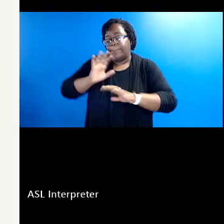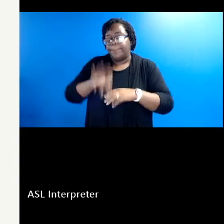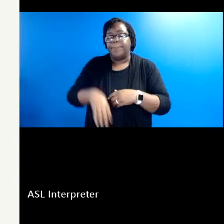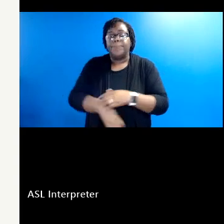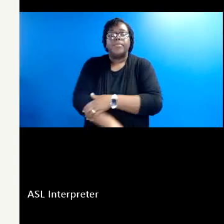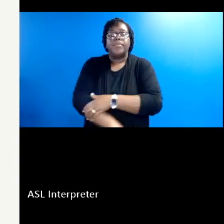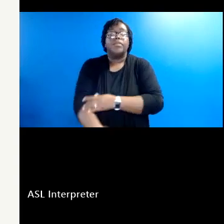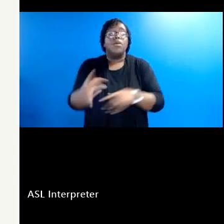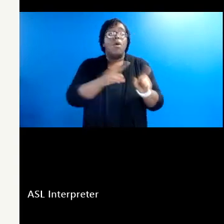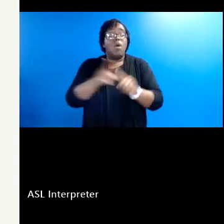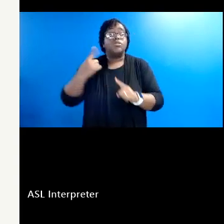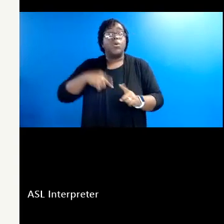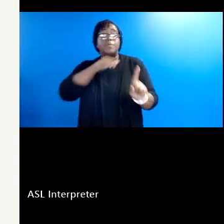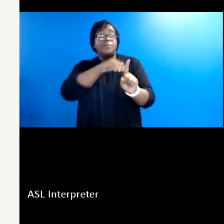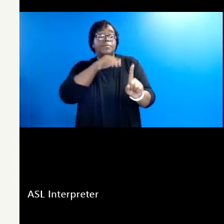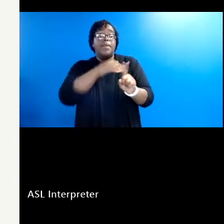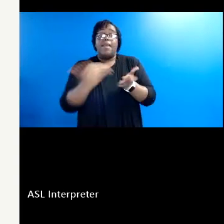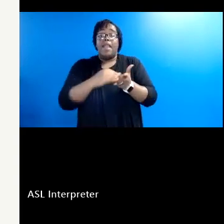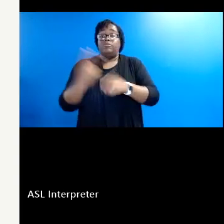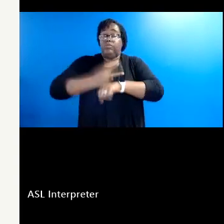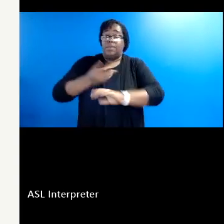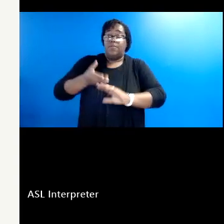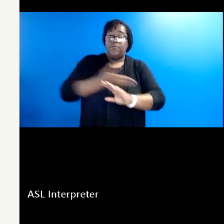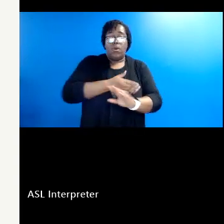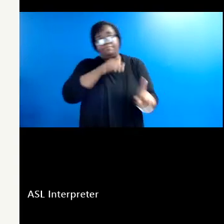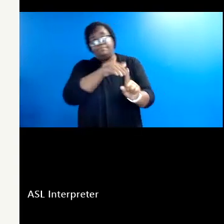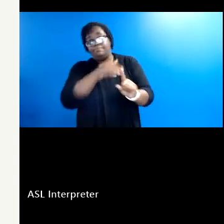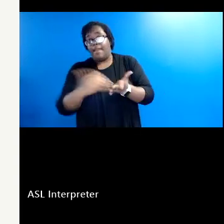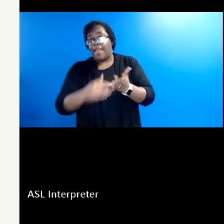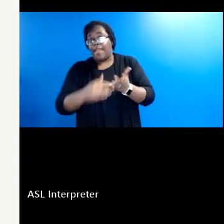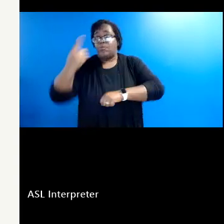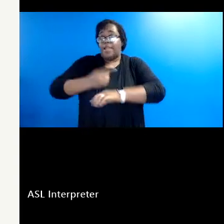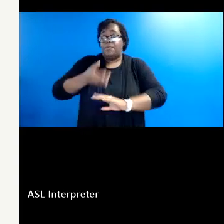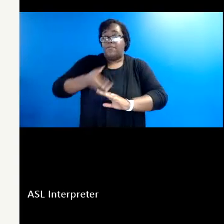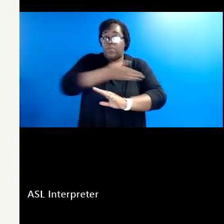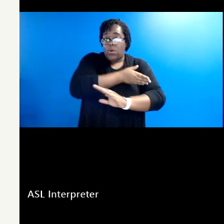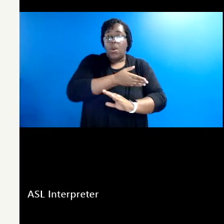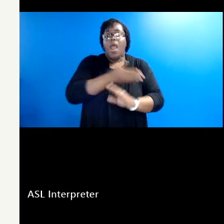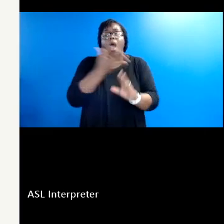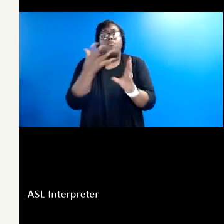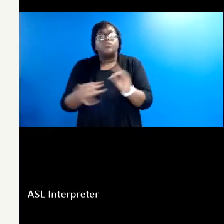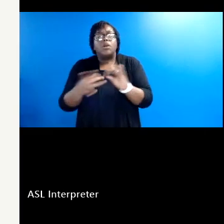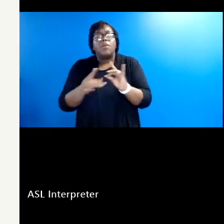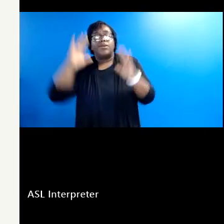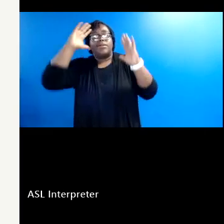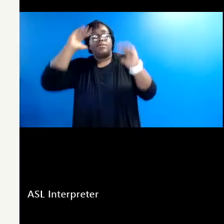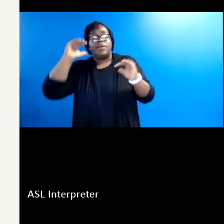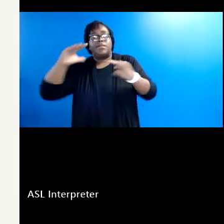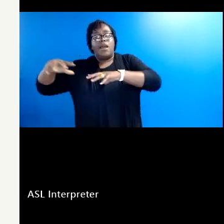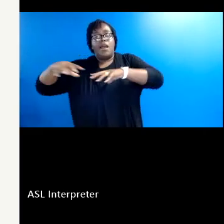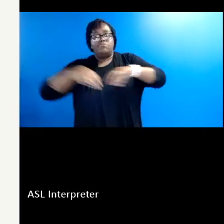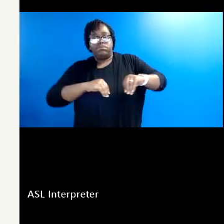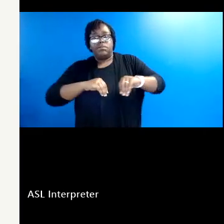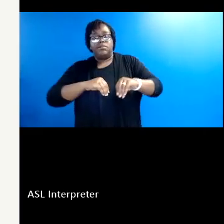Then we notify again 2 days ahead, 1 day ahead. I want to talk a little about our expected shutoff notification. We send this 1